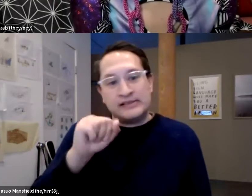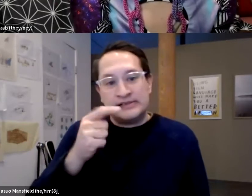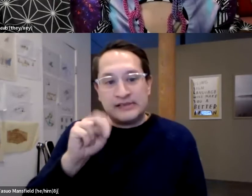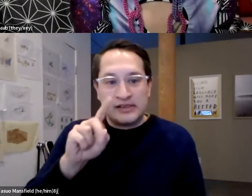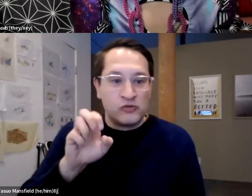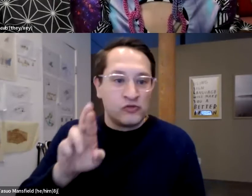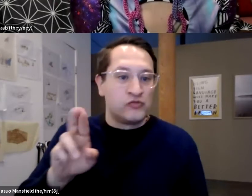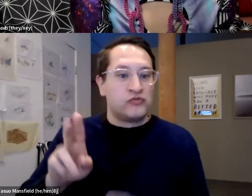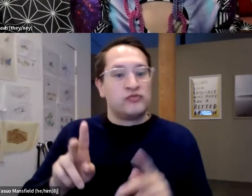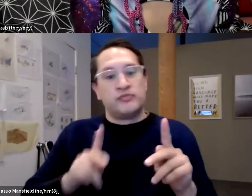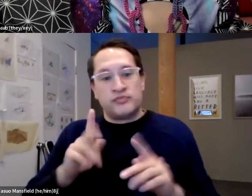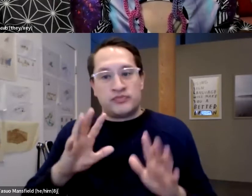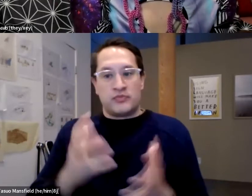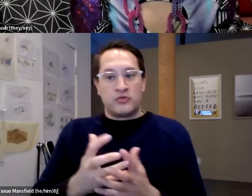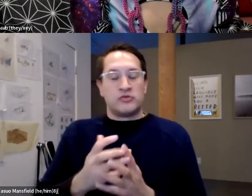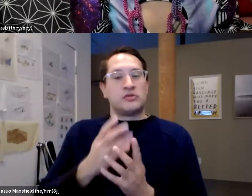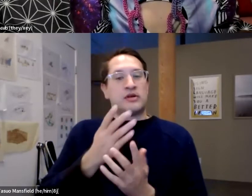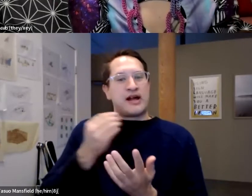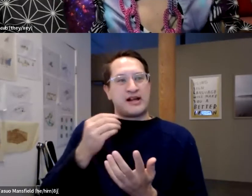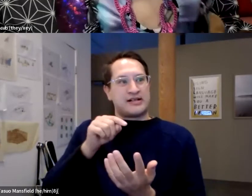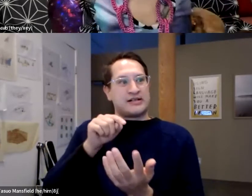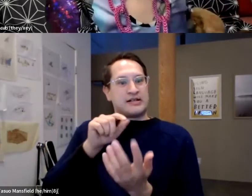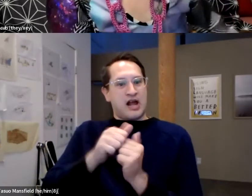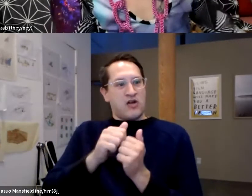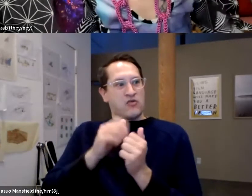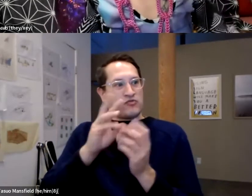able-bodied, white, cisgender people,